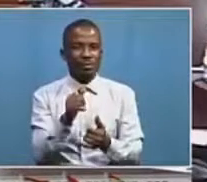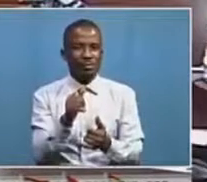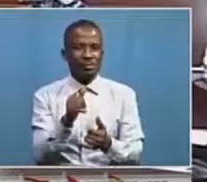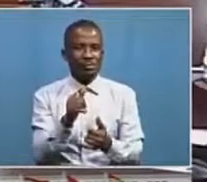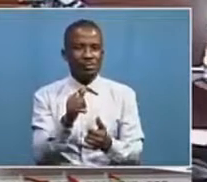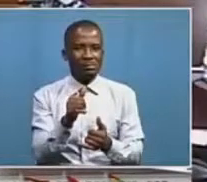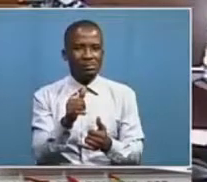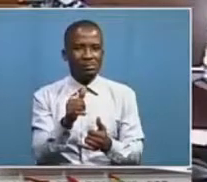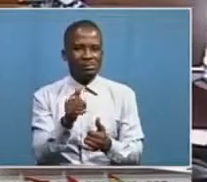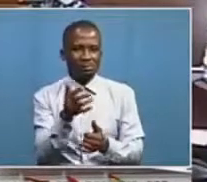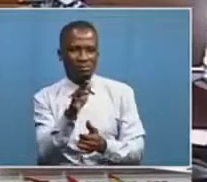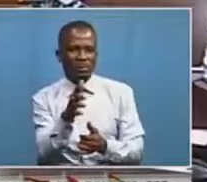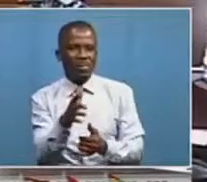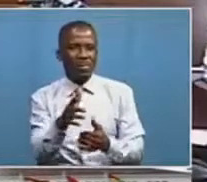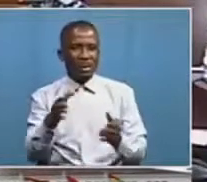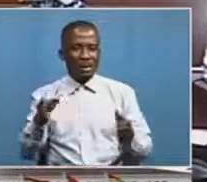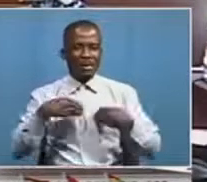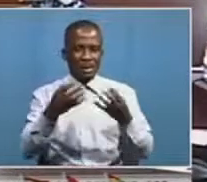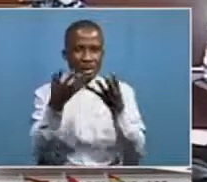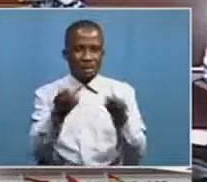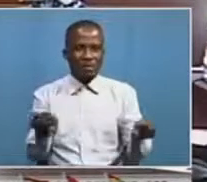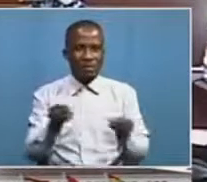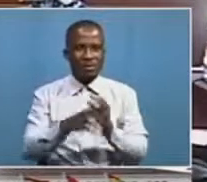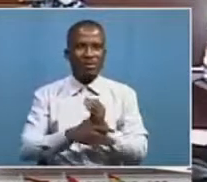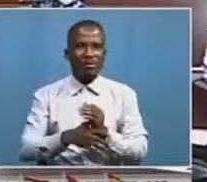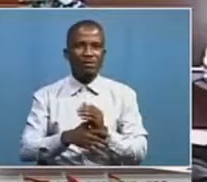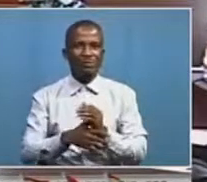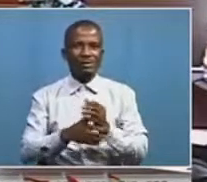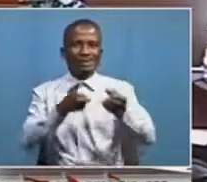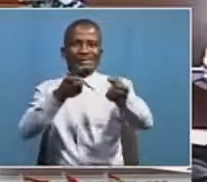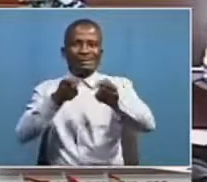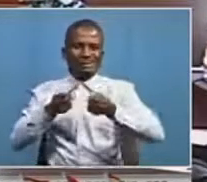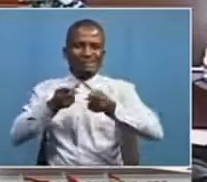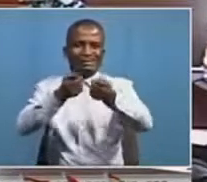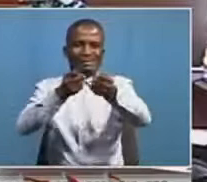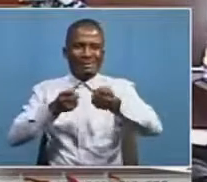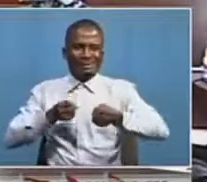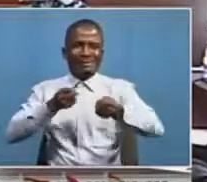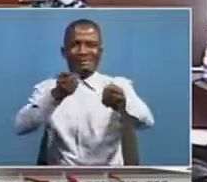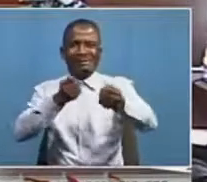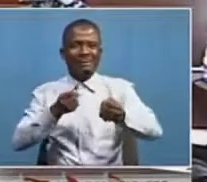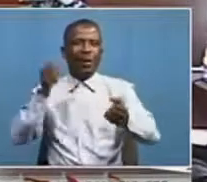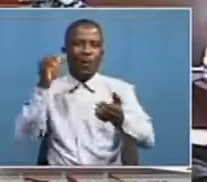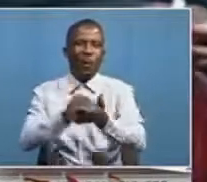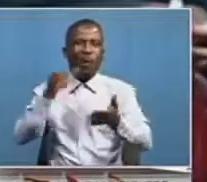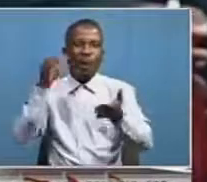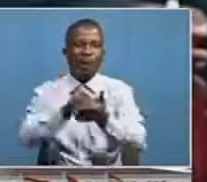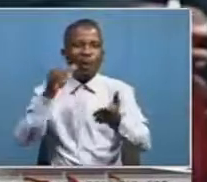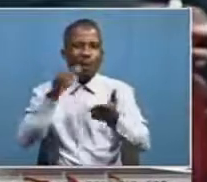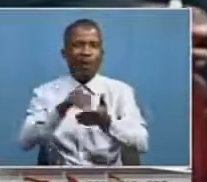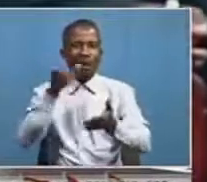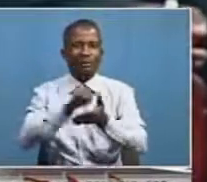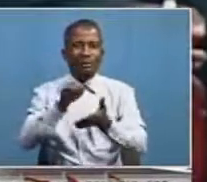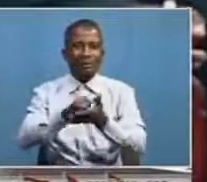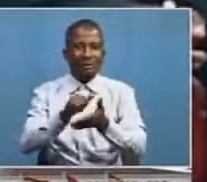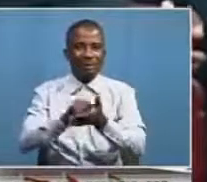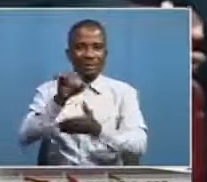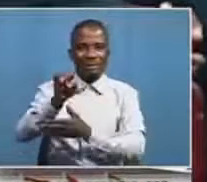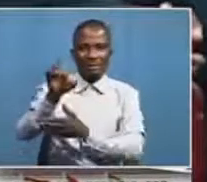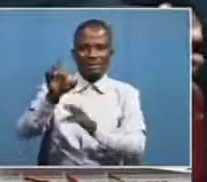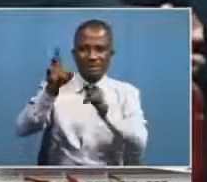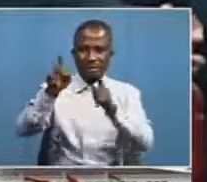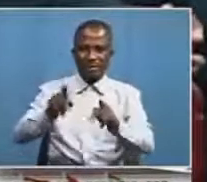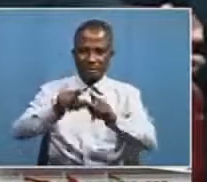as settled practice, attracted strong opposition from counsel for the petitioner, who stated that the chairperson of the